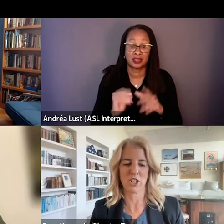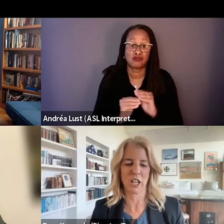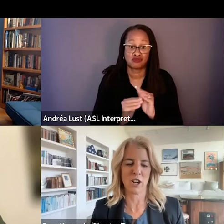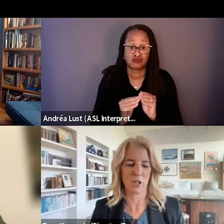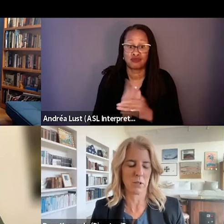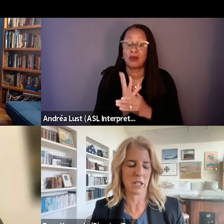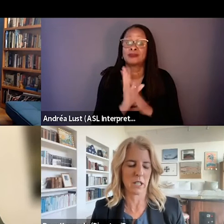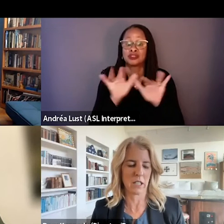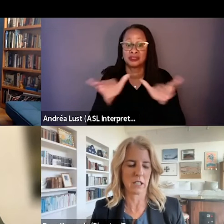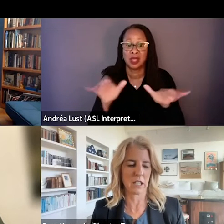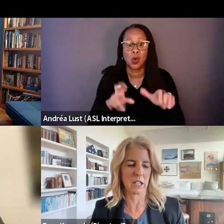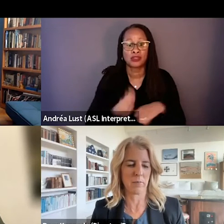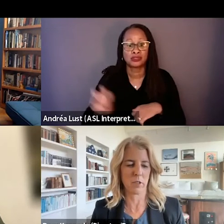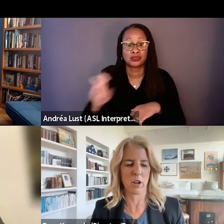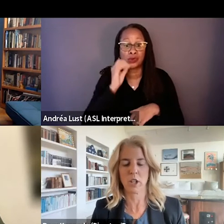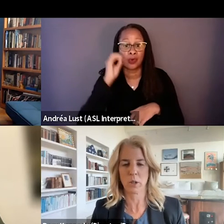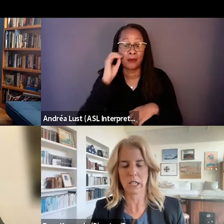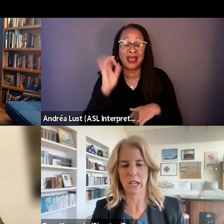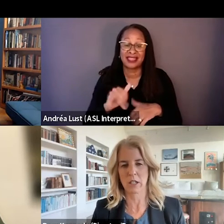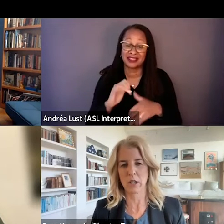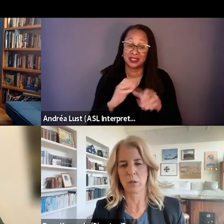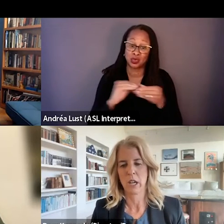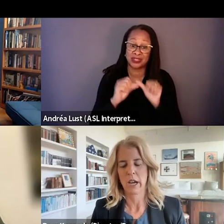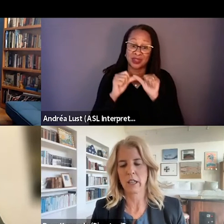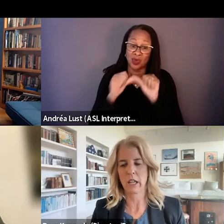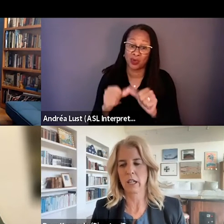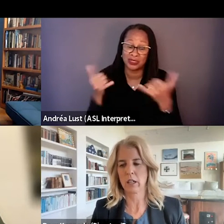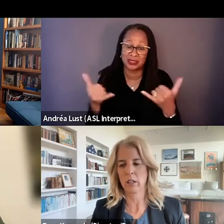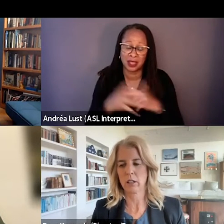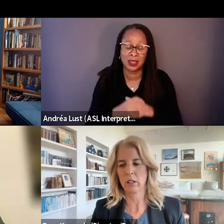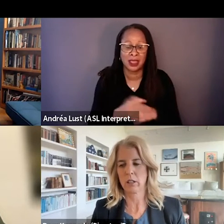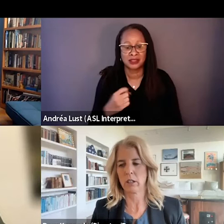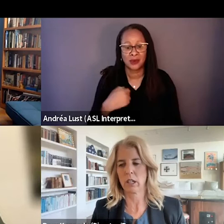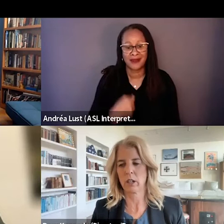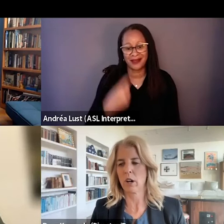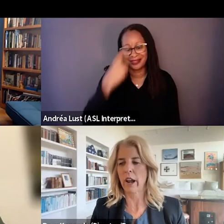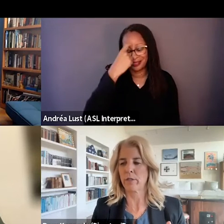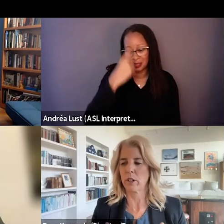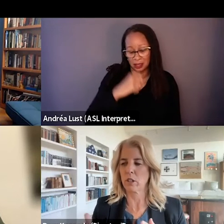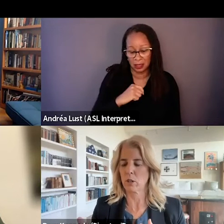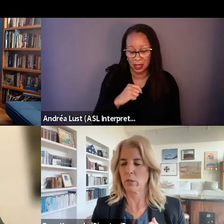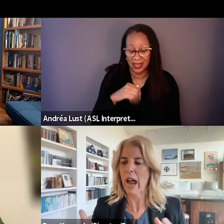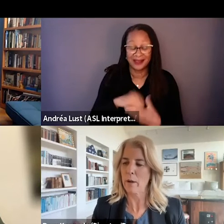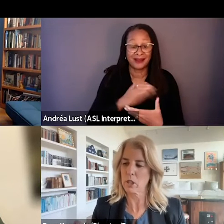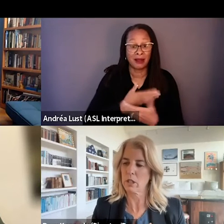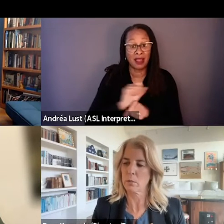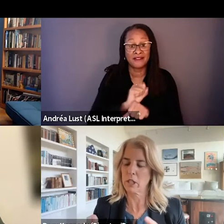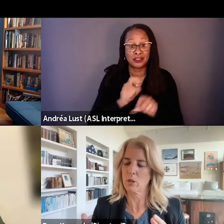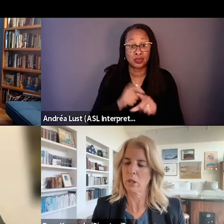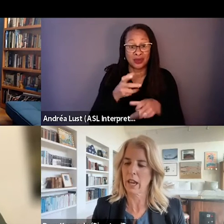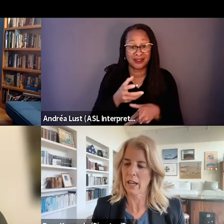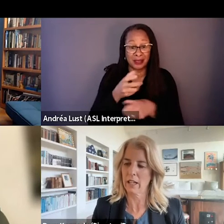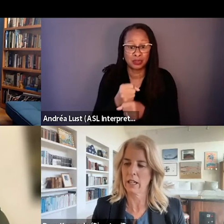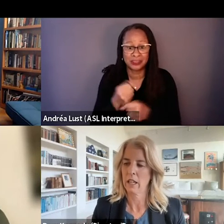the journey home. It is ongoing today. So I think in our effort to sort of capture as